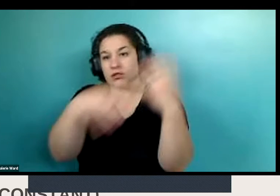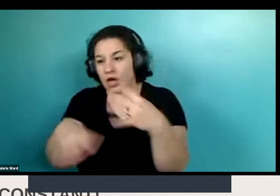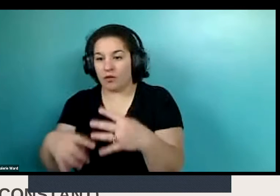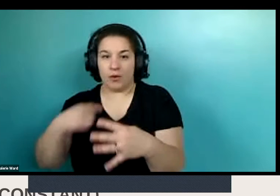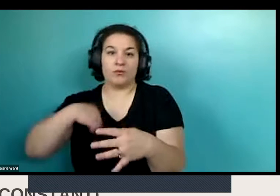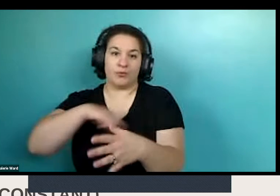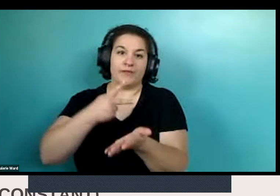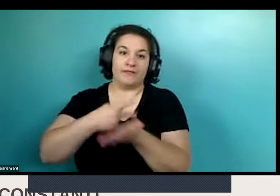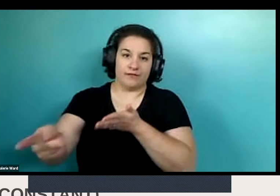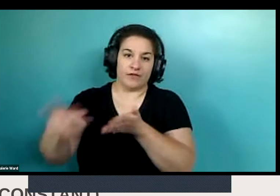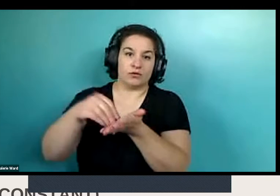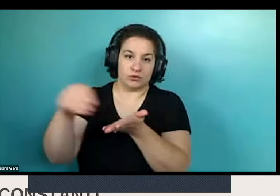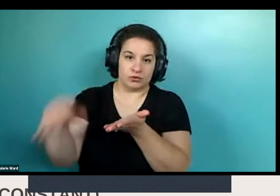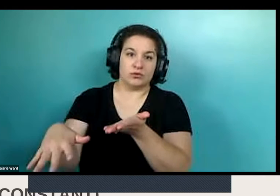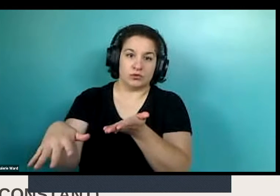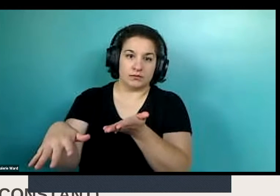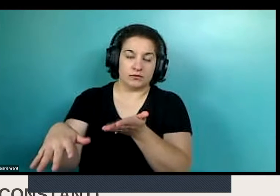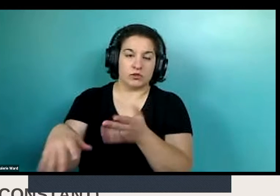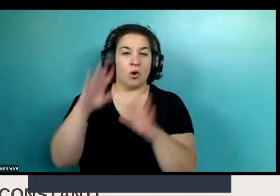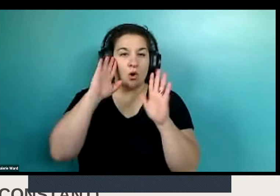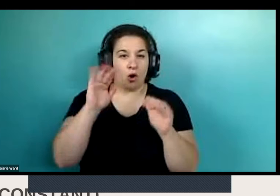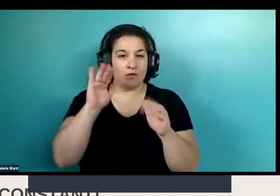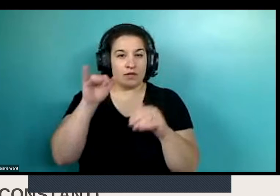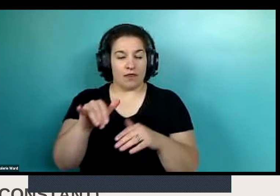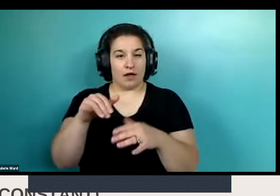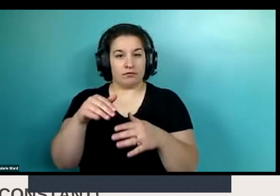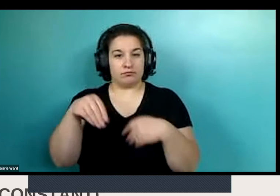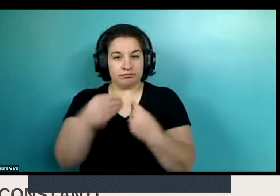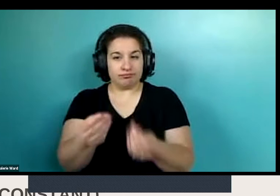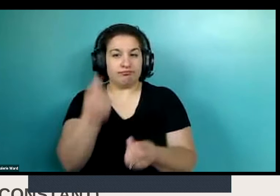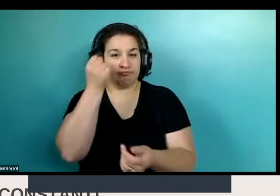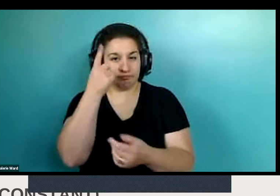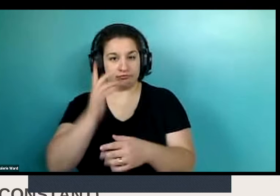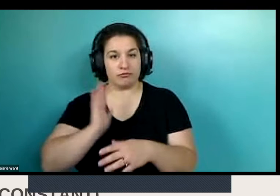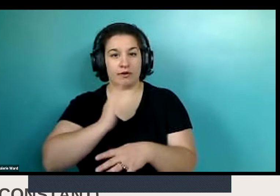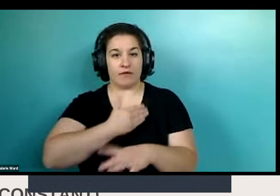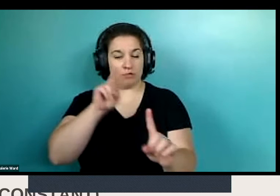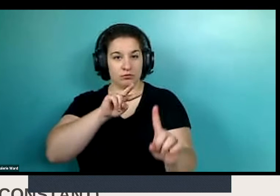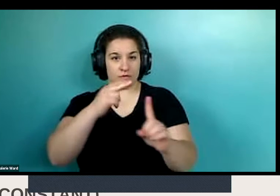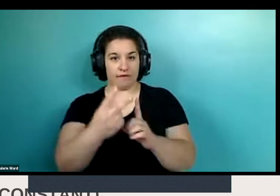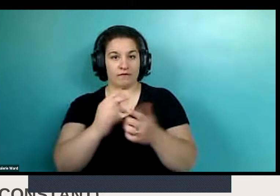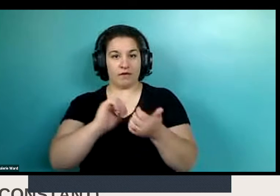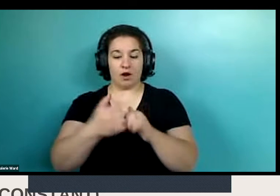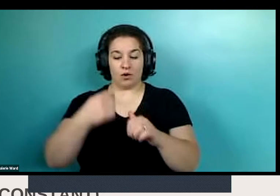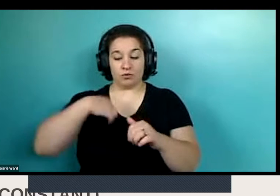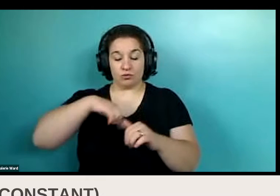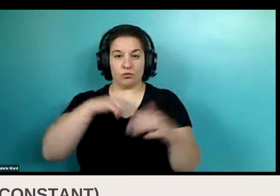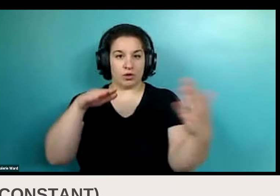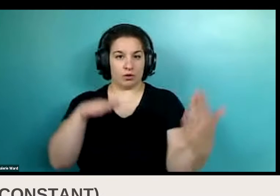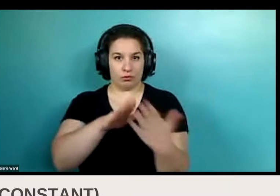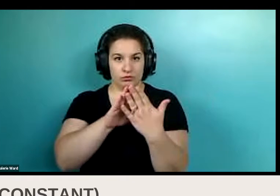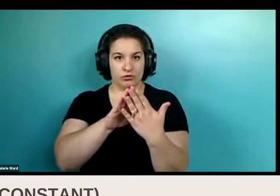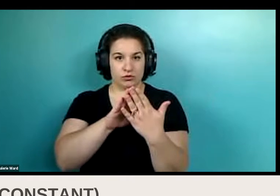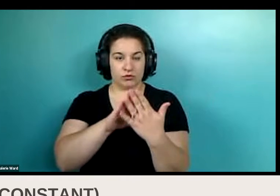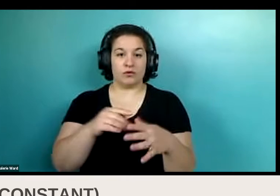frame of where we are coming from and how we kind of approach it. And we're going to talk more about how we approach